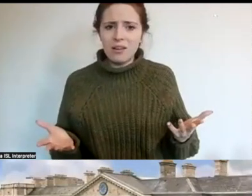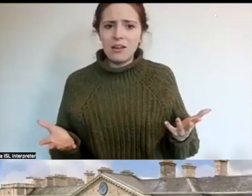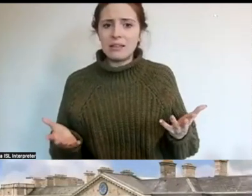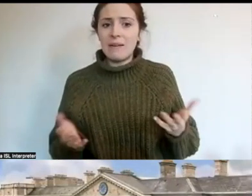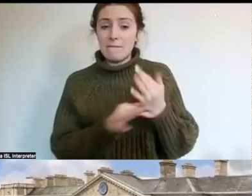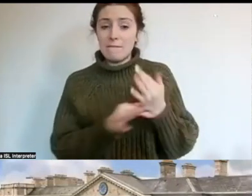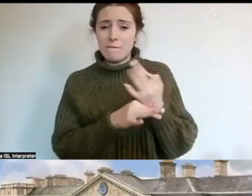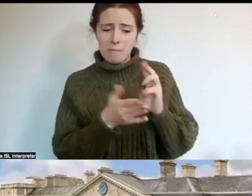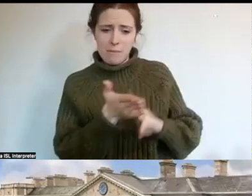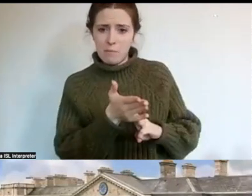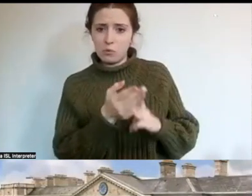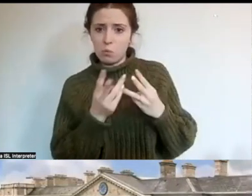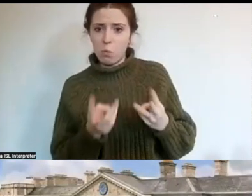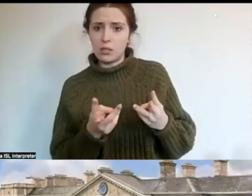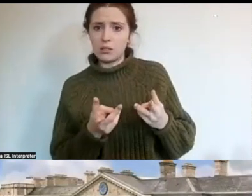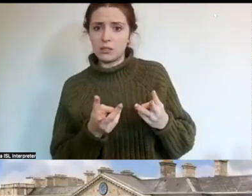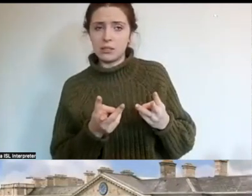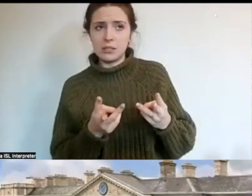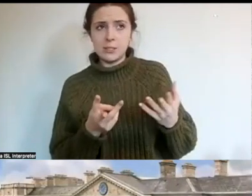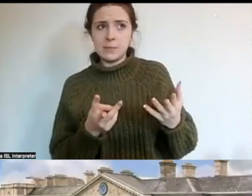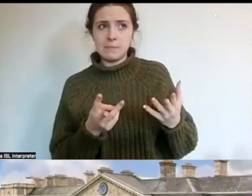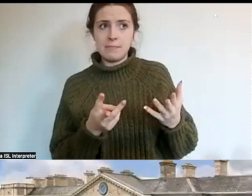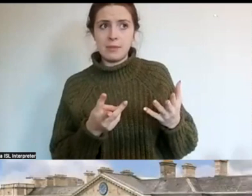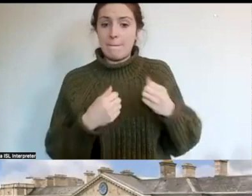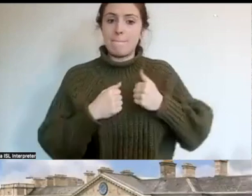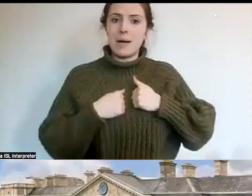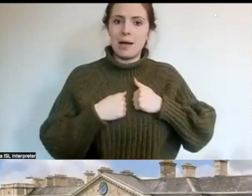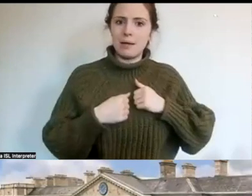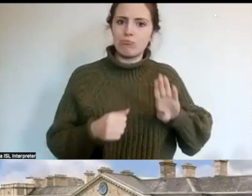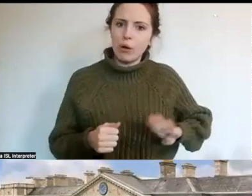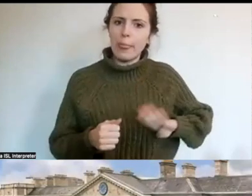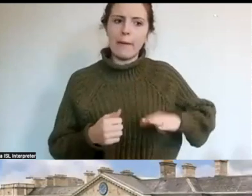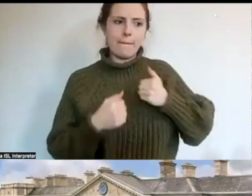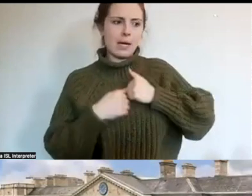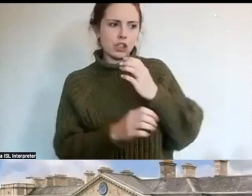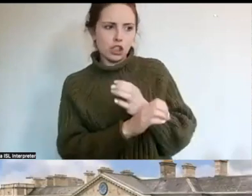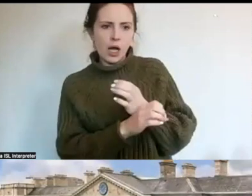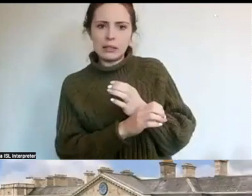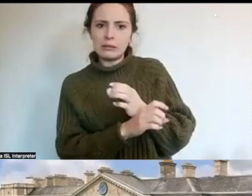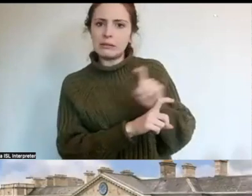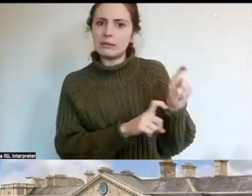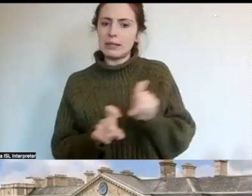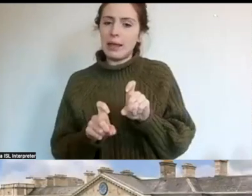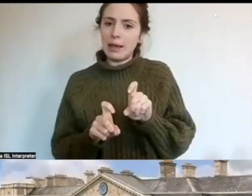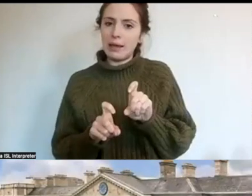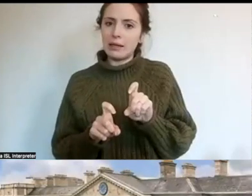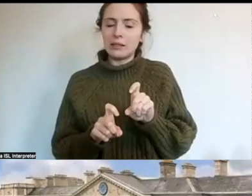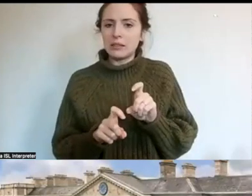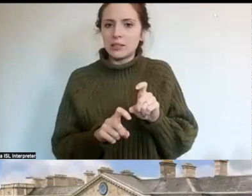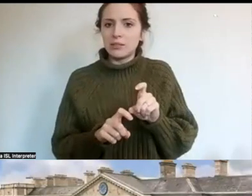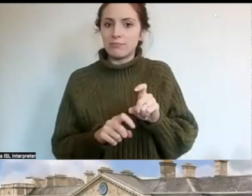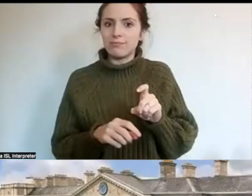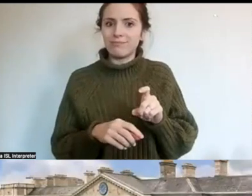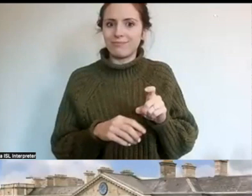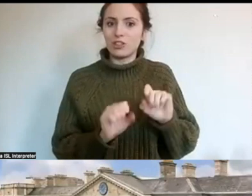The family members wanted their brother, sister, child to stay within the services